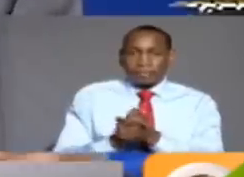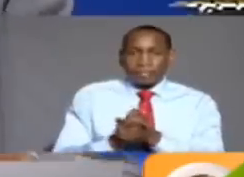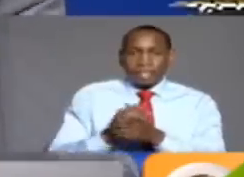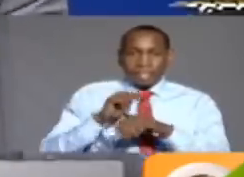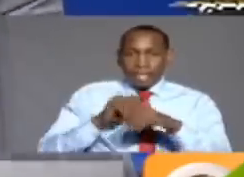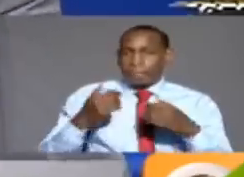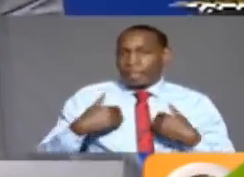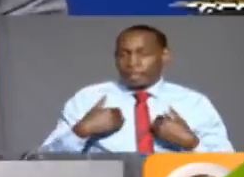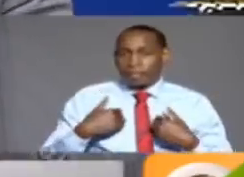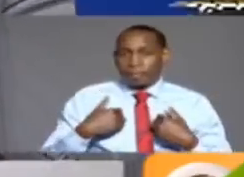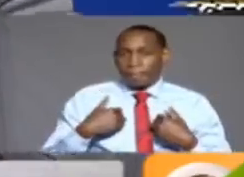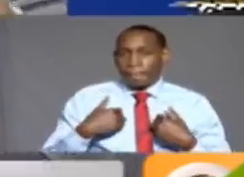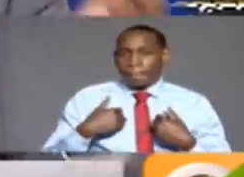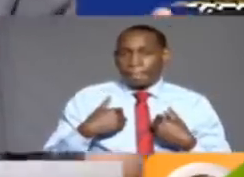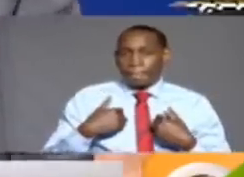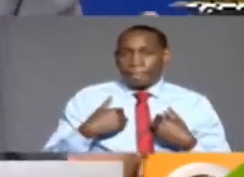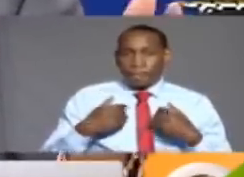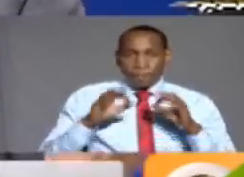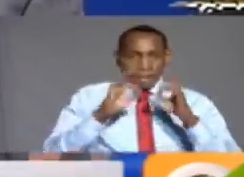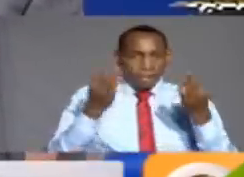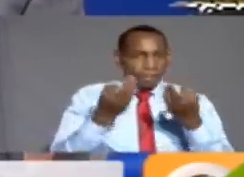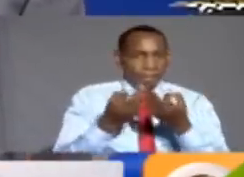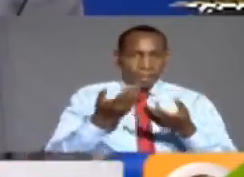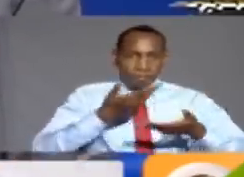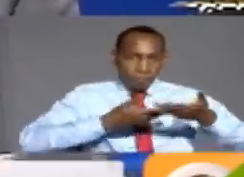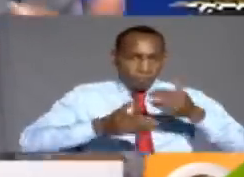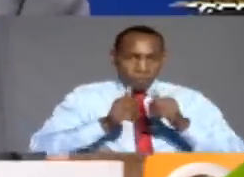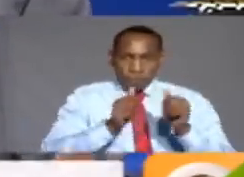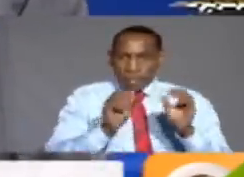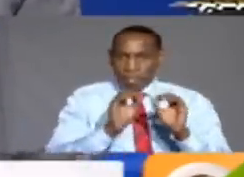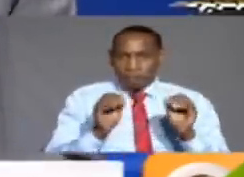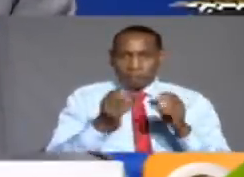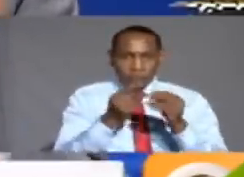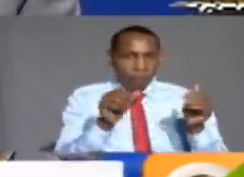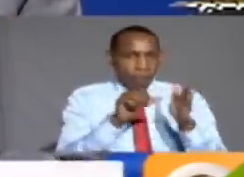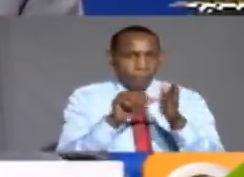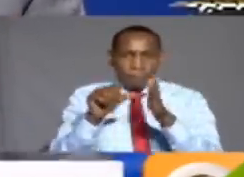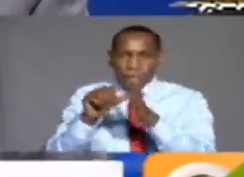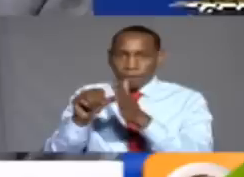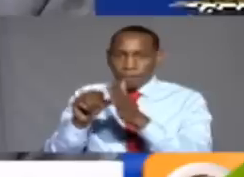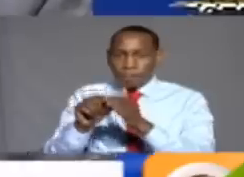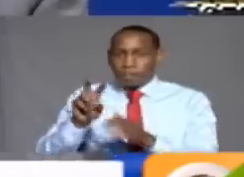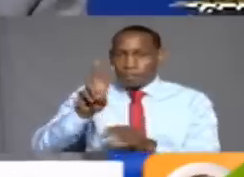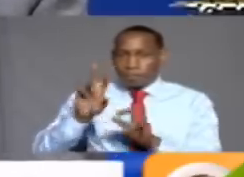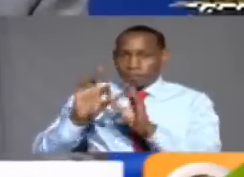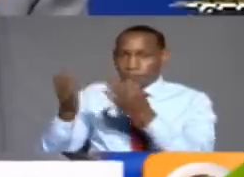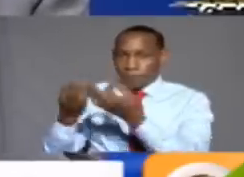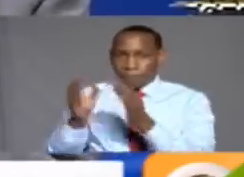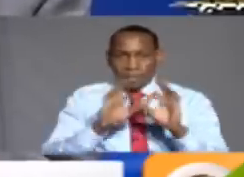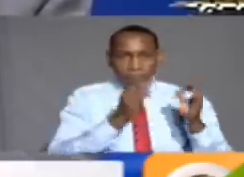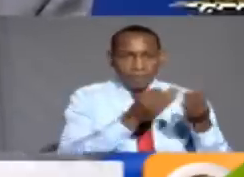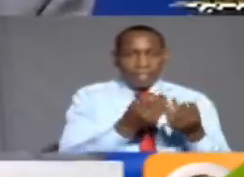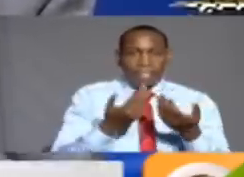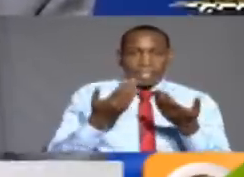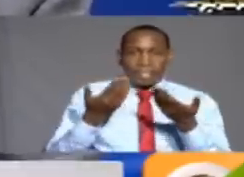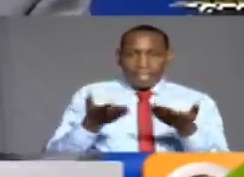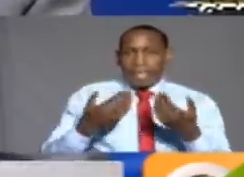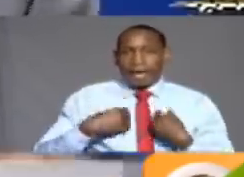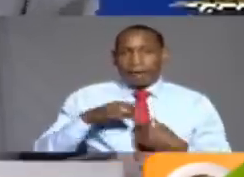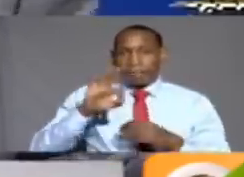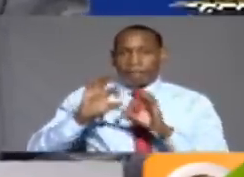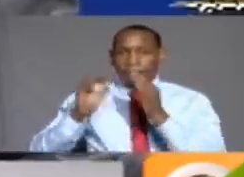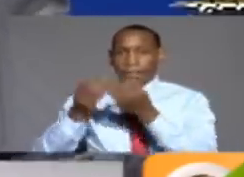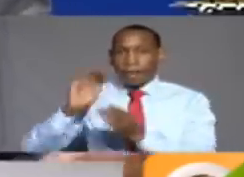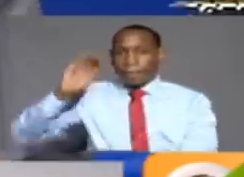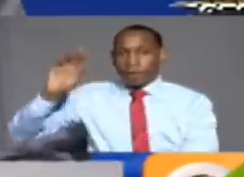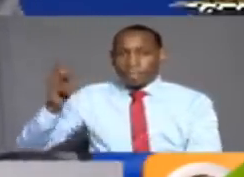okay. when a family does not sit together to air on out, and I'm talking about two families. We have got three families now. We have got the